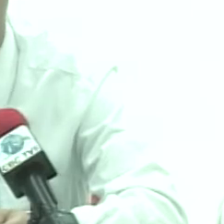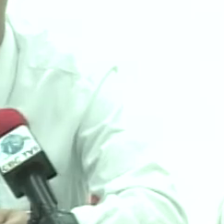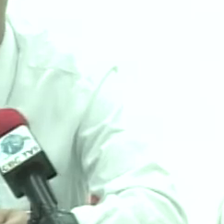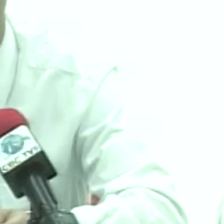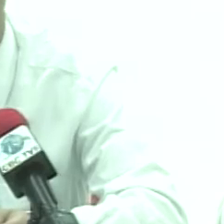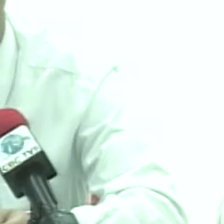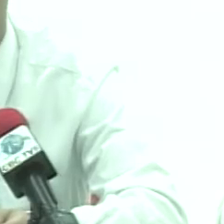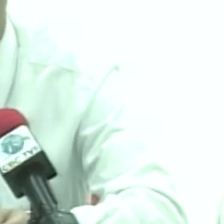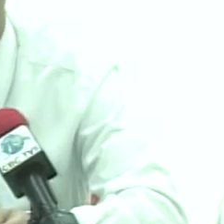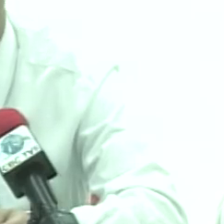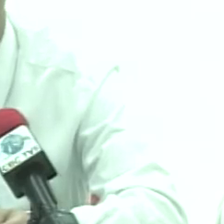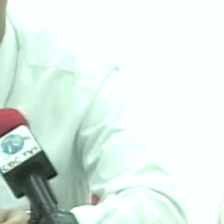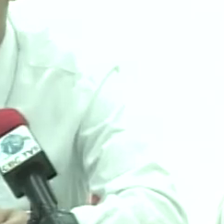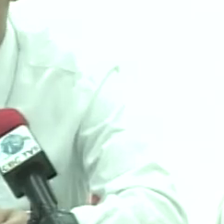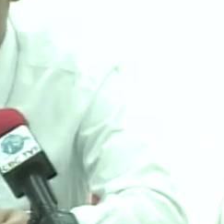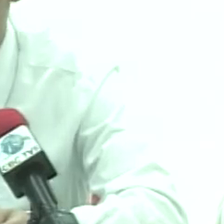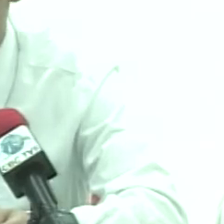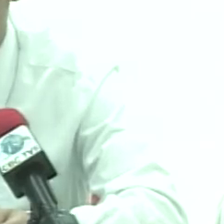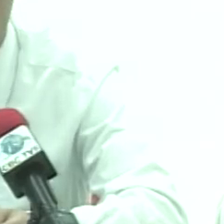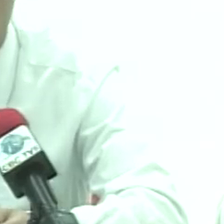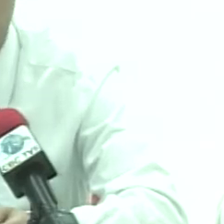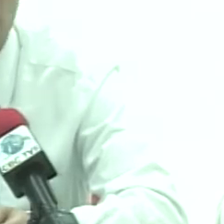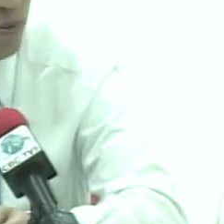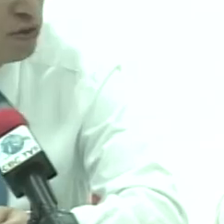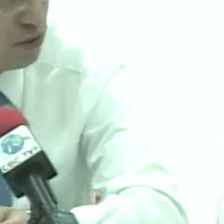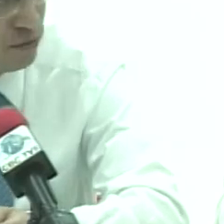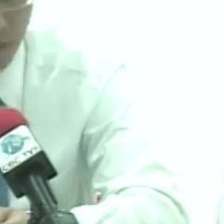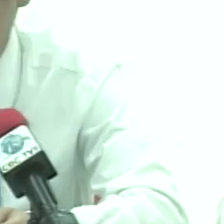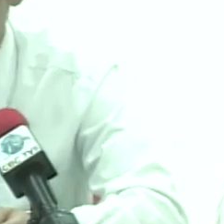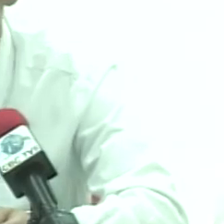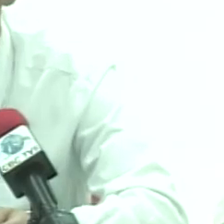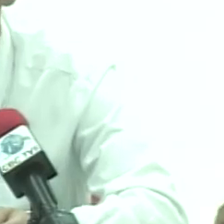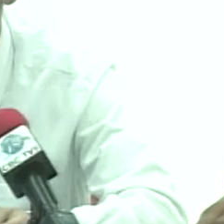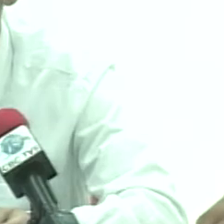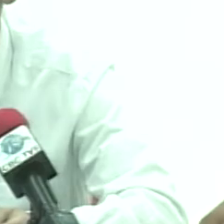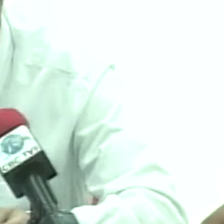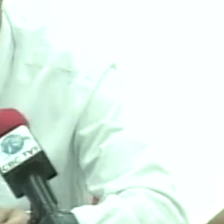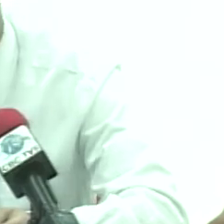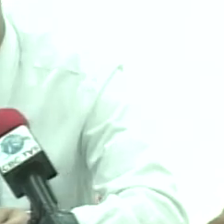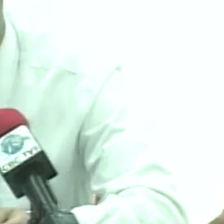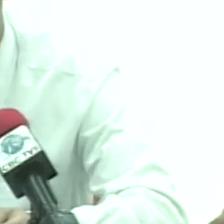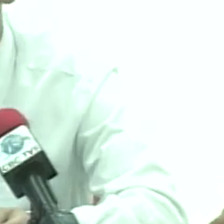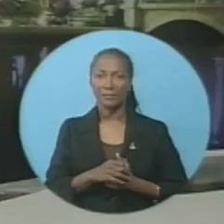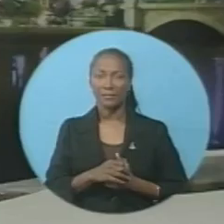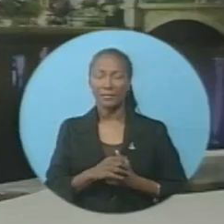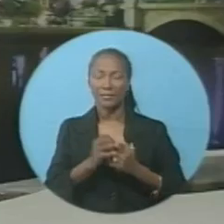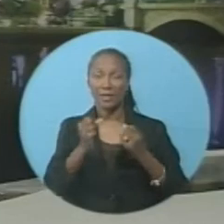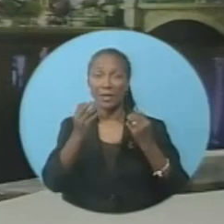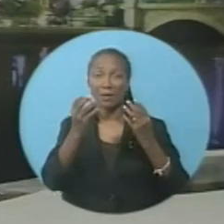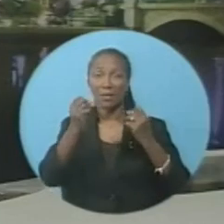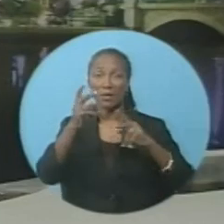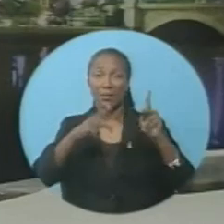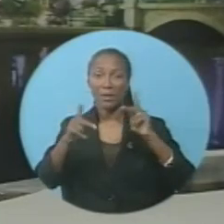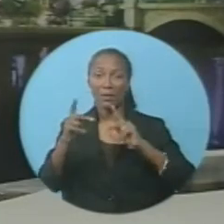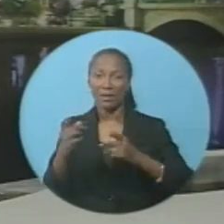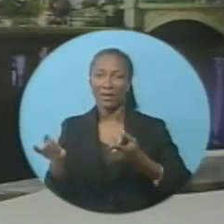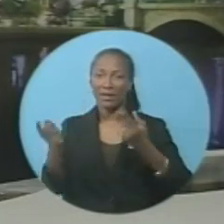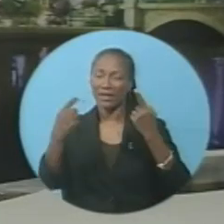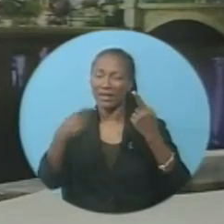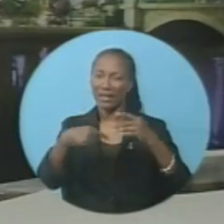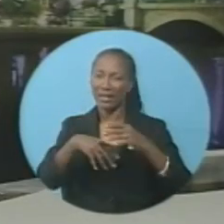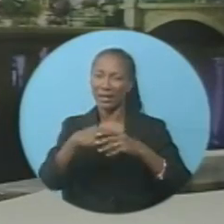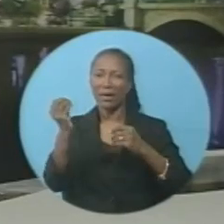addition to the free medical checkups, the ship will be open to public tours. Scores of people came out today